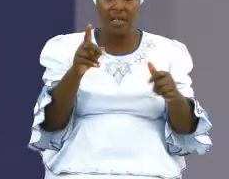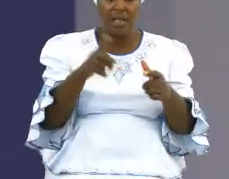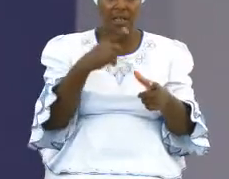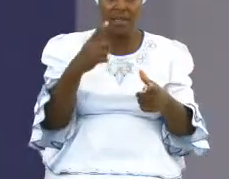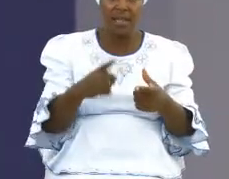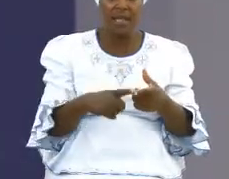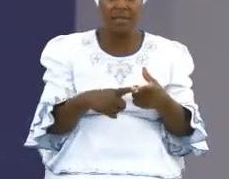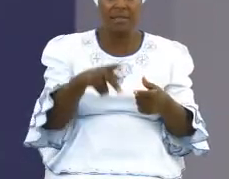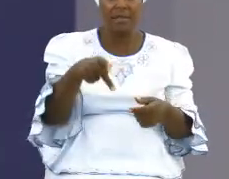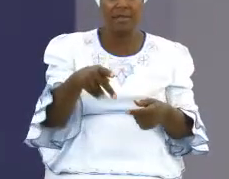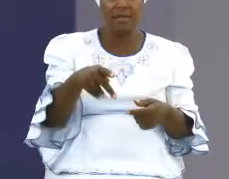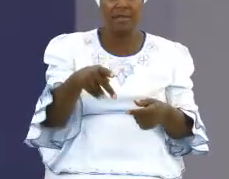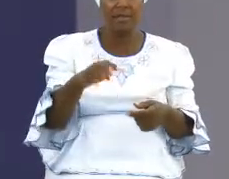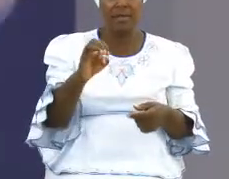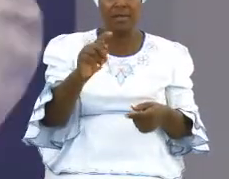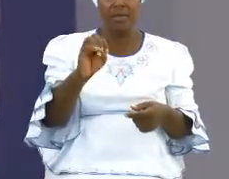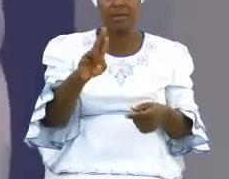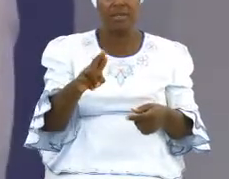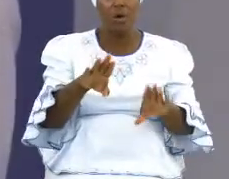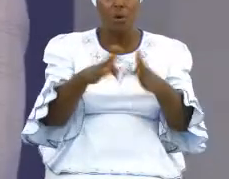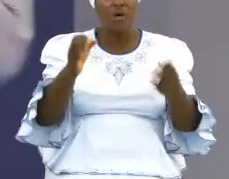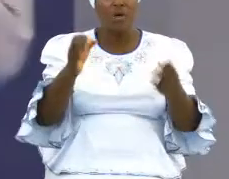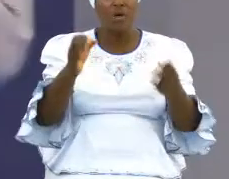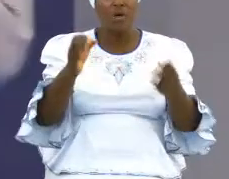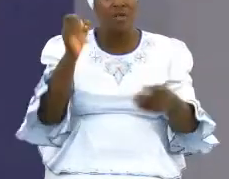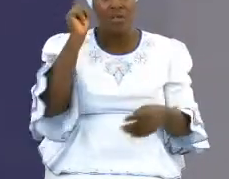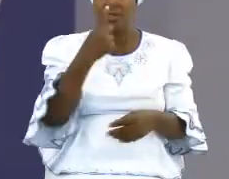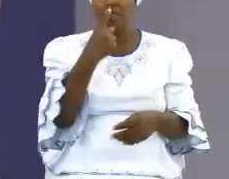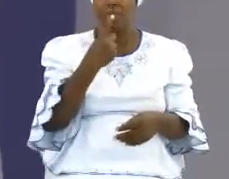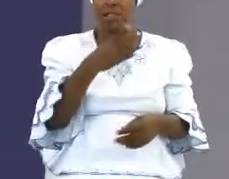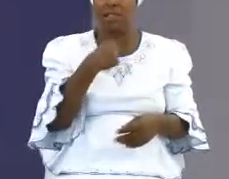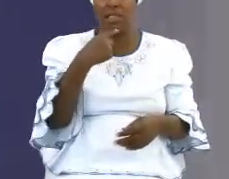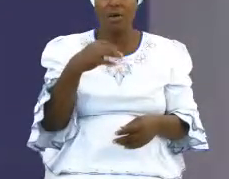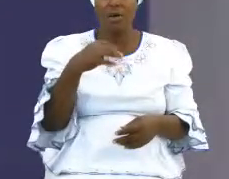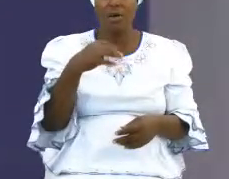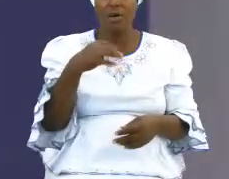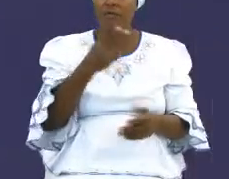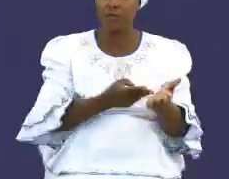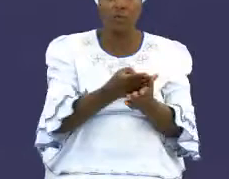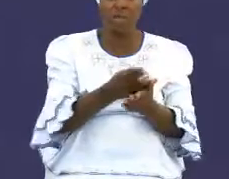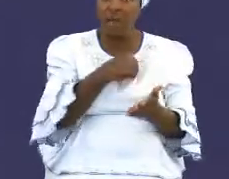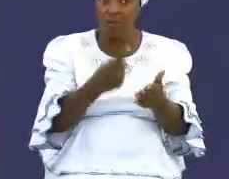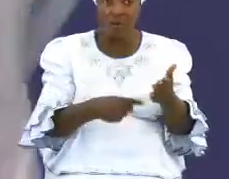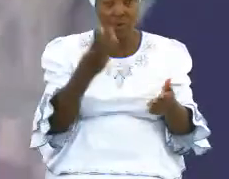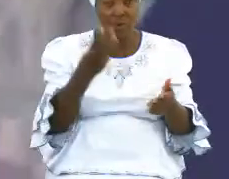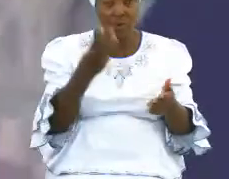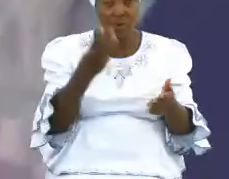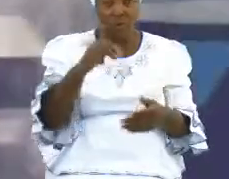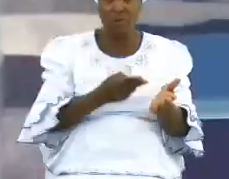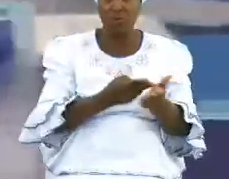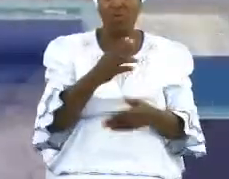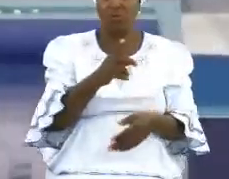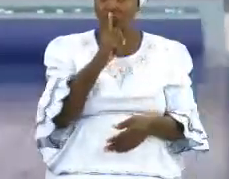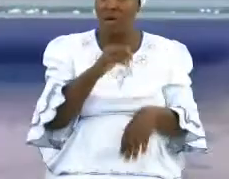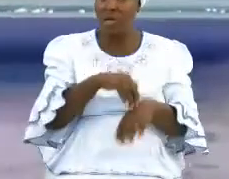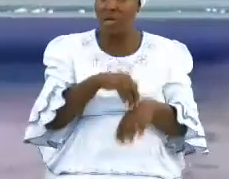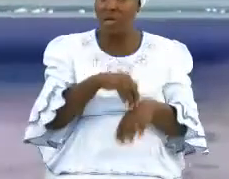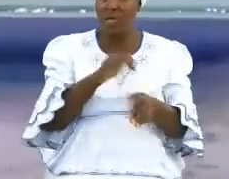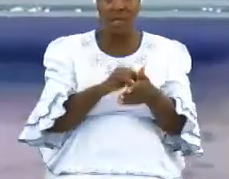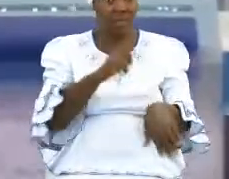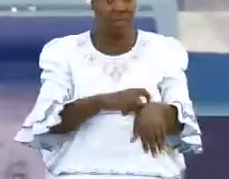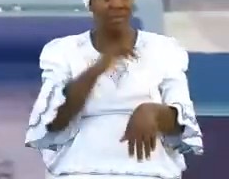mouth and said of a truth. And what was true at that time is still true